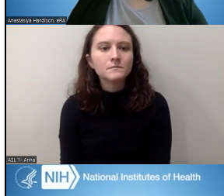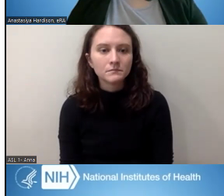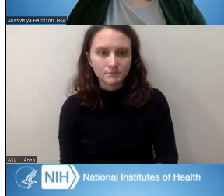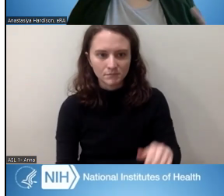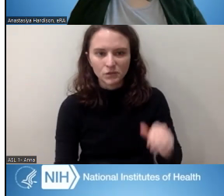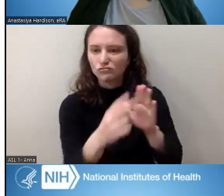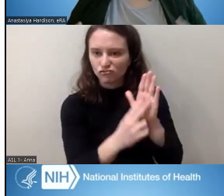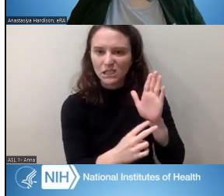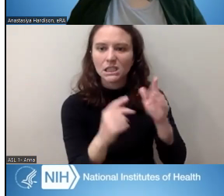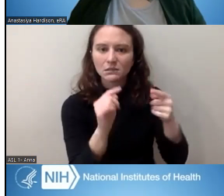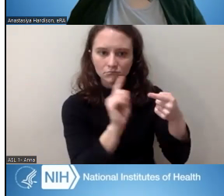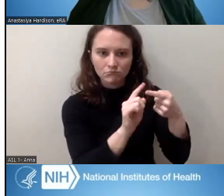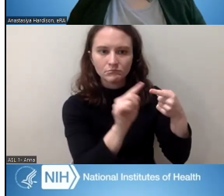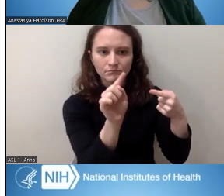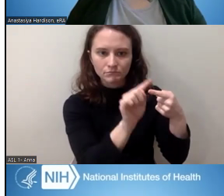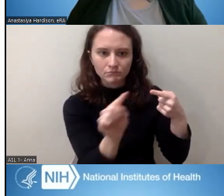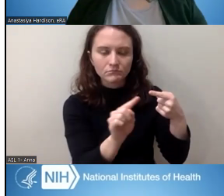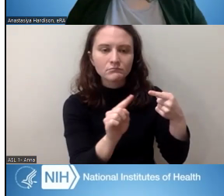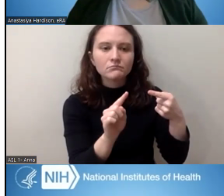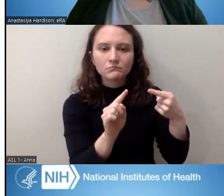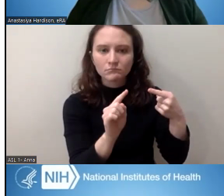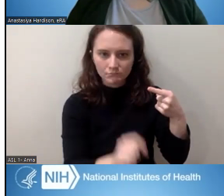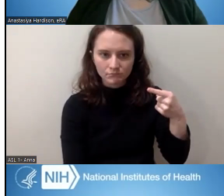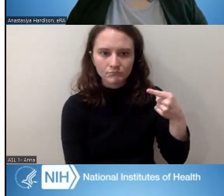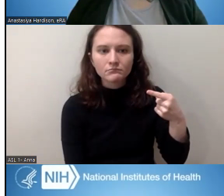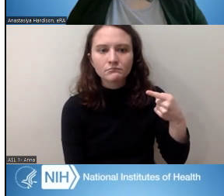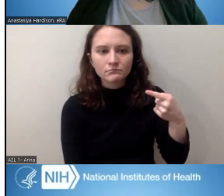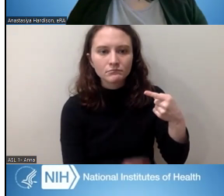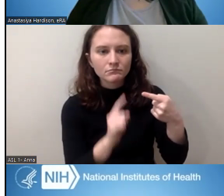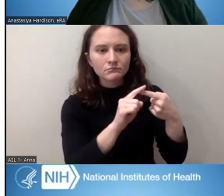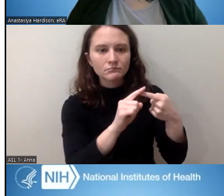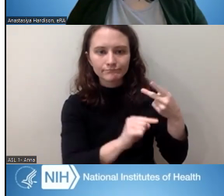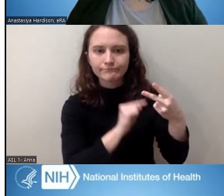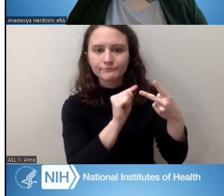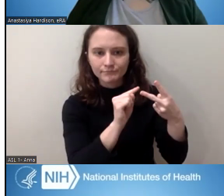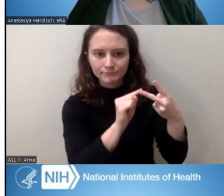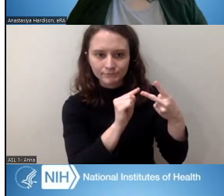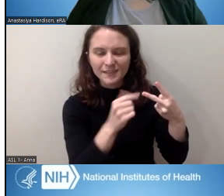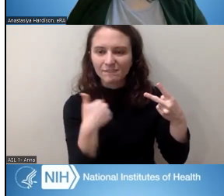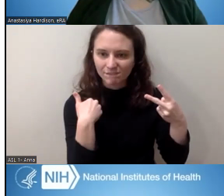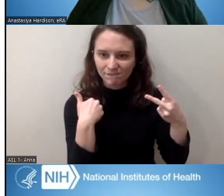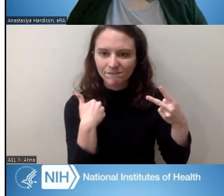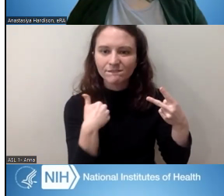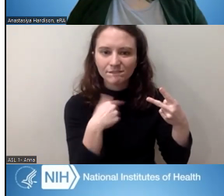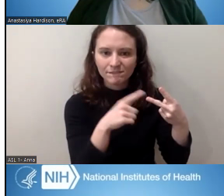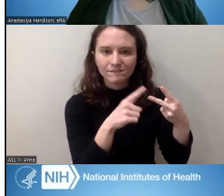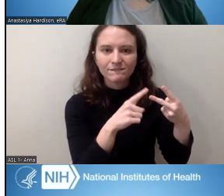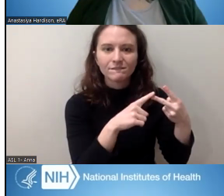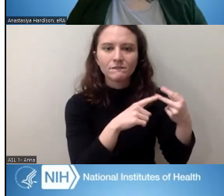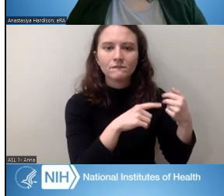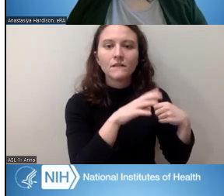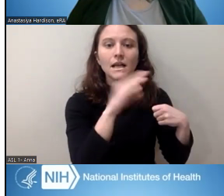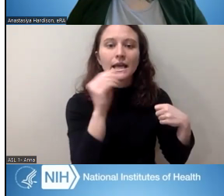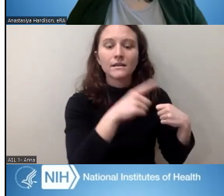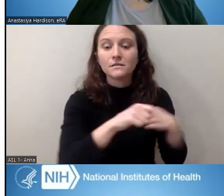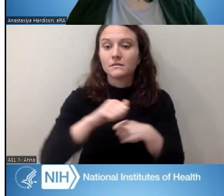for all of your institution's information. Every organization has one, and based on your roles, you will be able